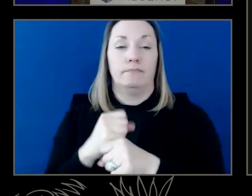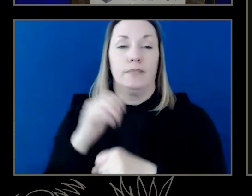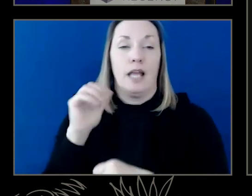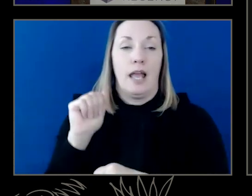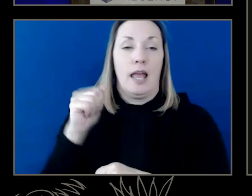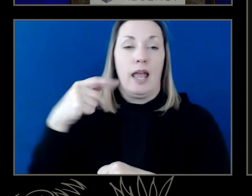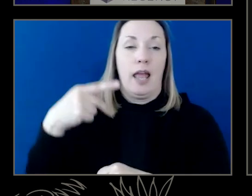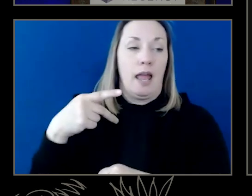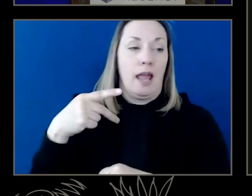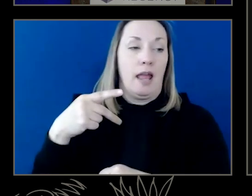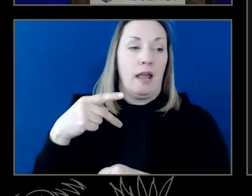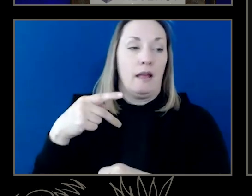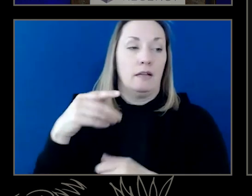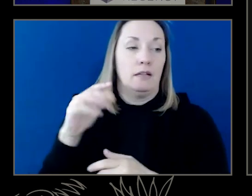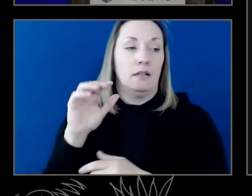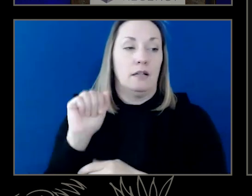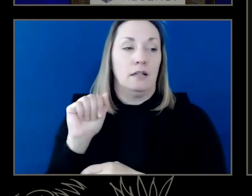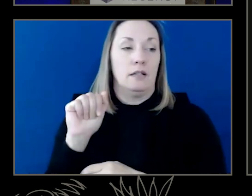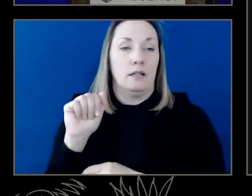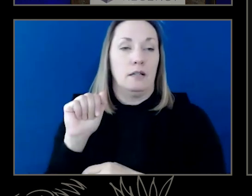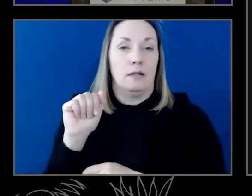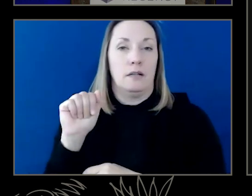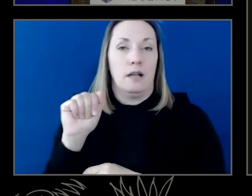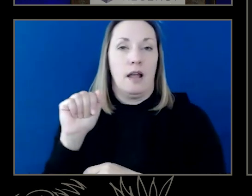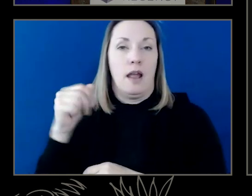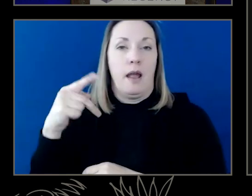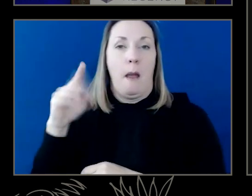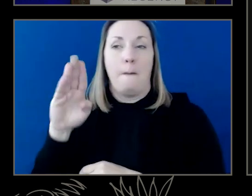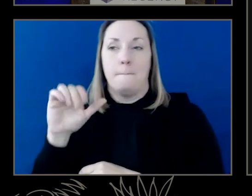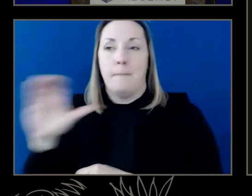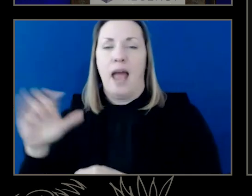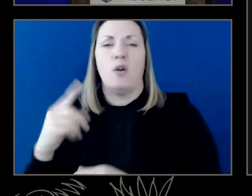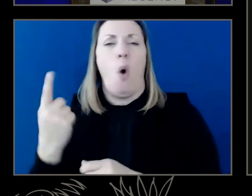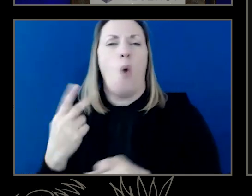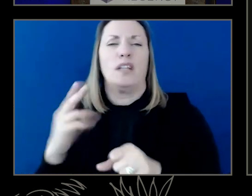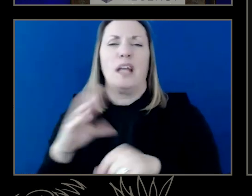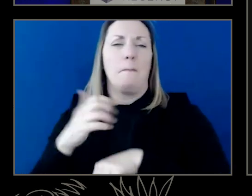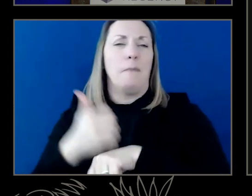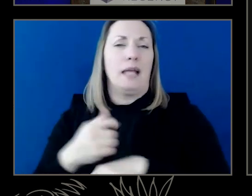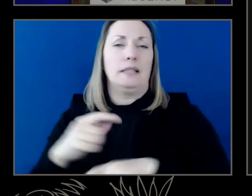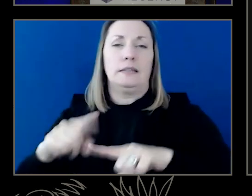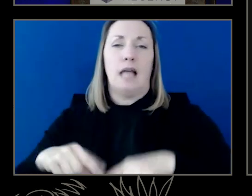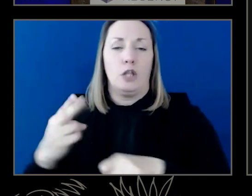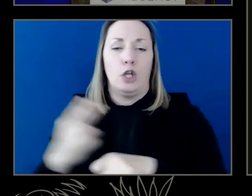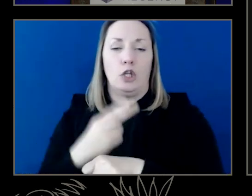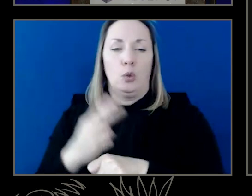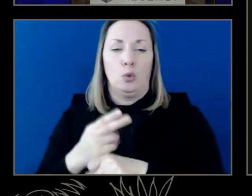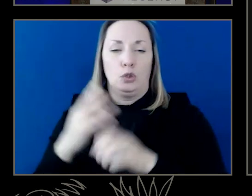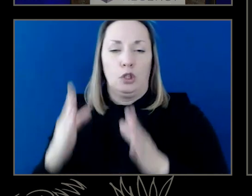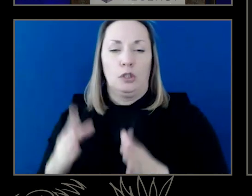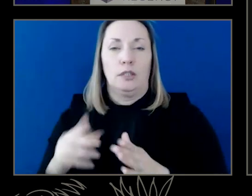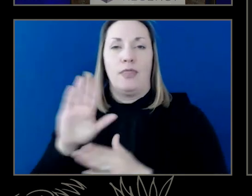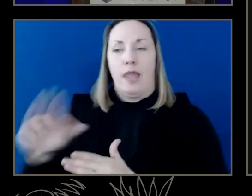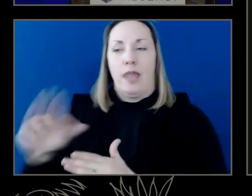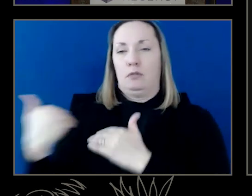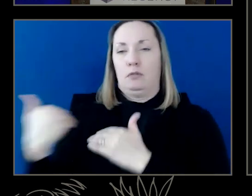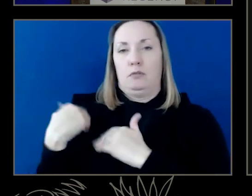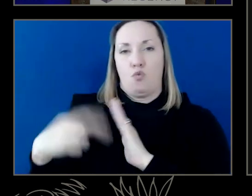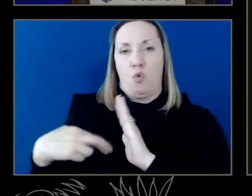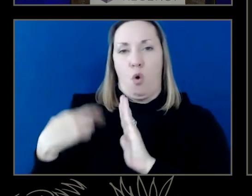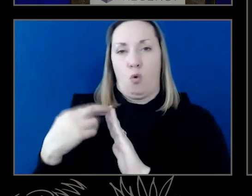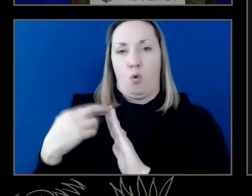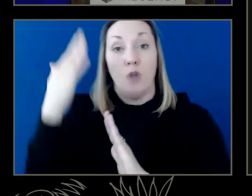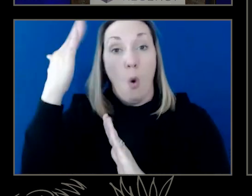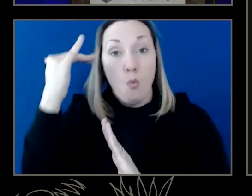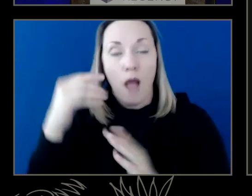access control, which grants access to users only based on the user's roles. Why? Because it's more effective